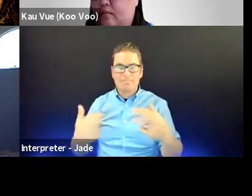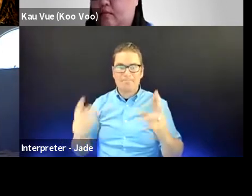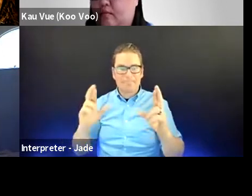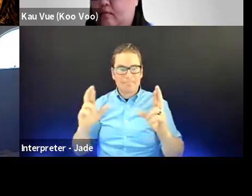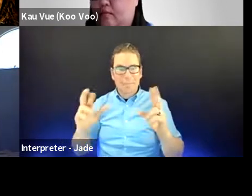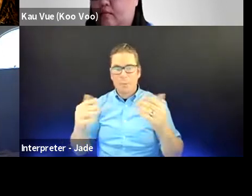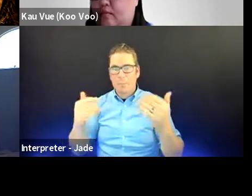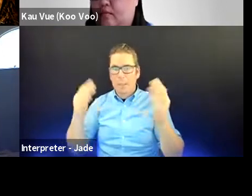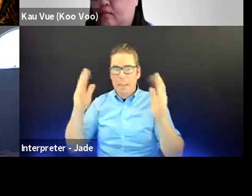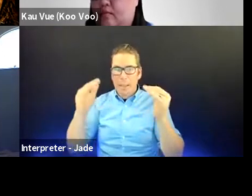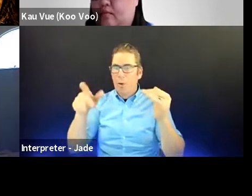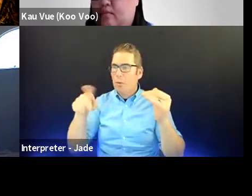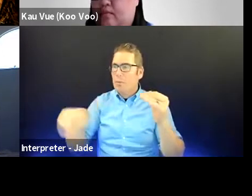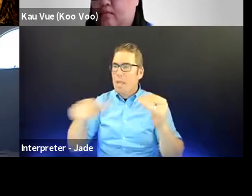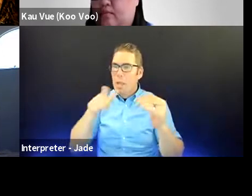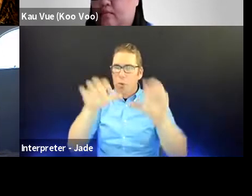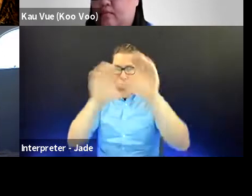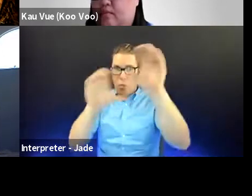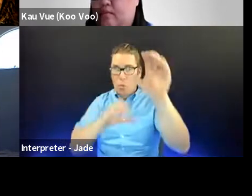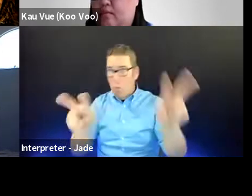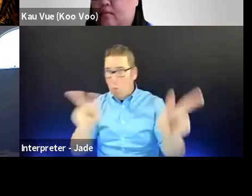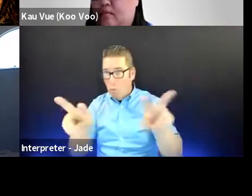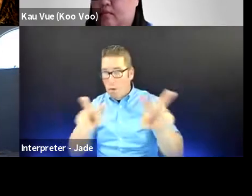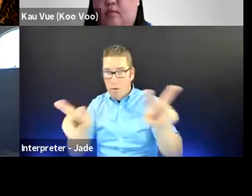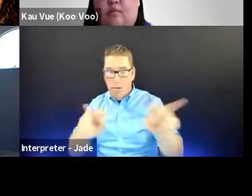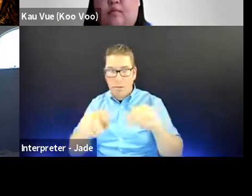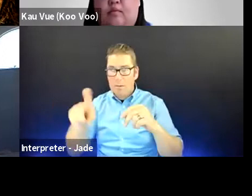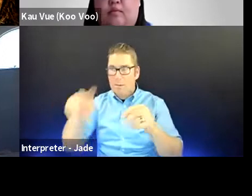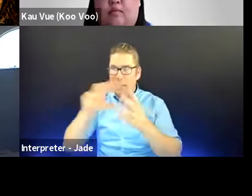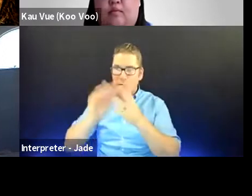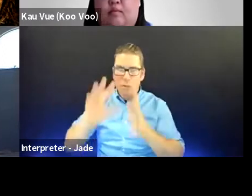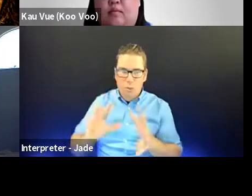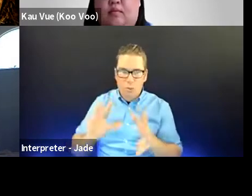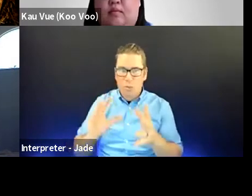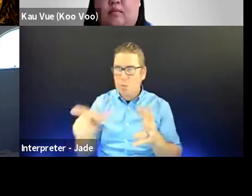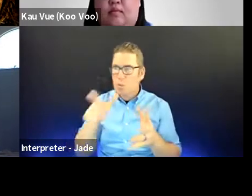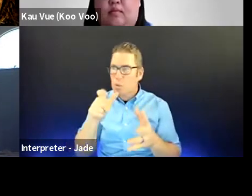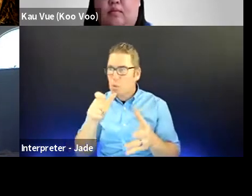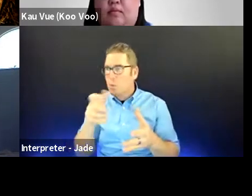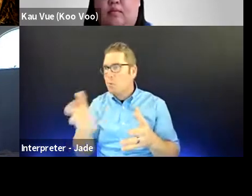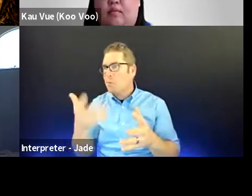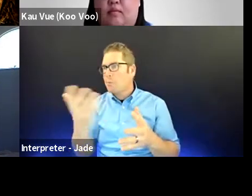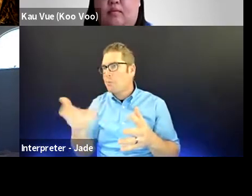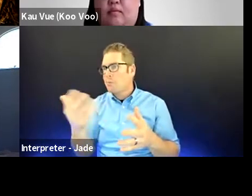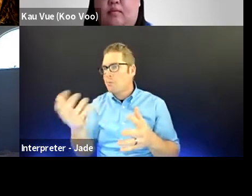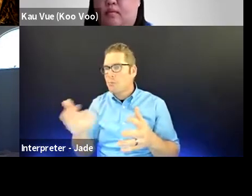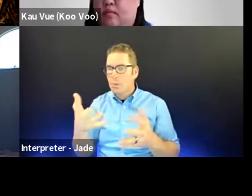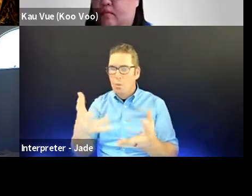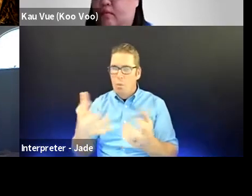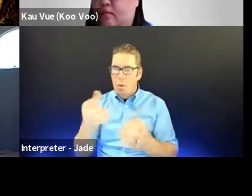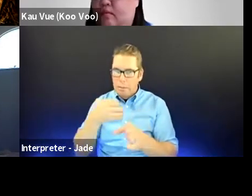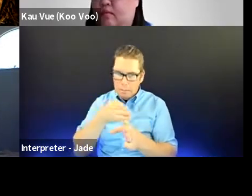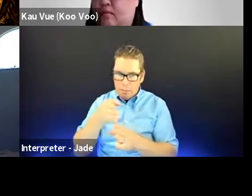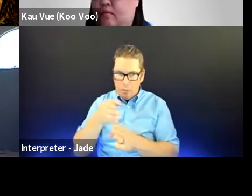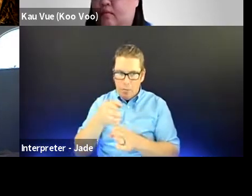our attendees here, especially those that are, you know, students that are looking towards a career in